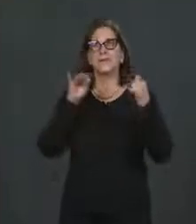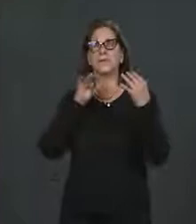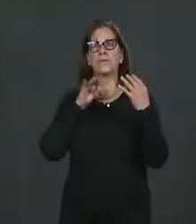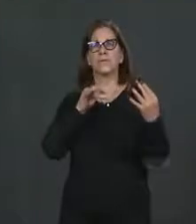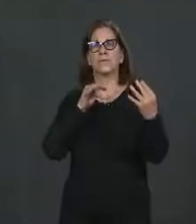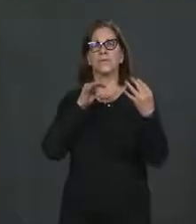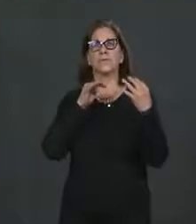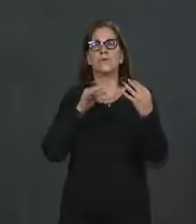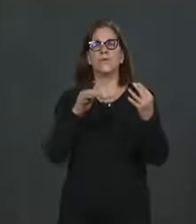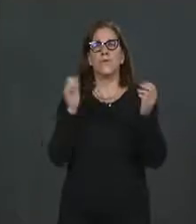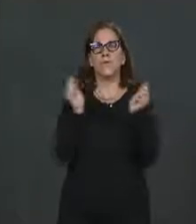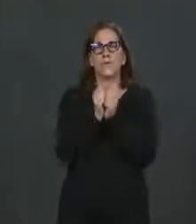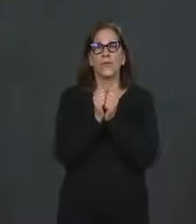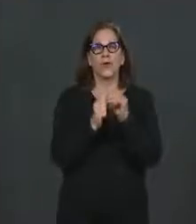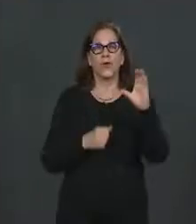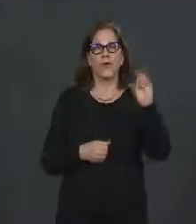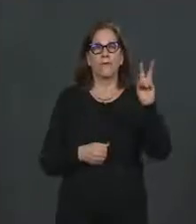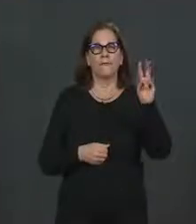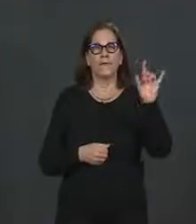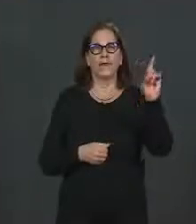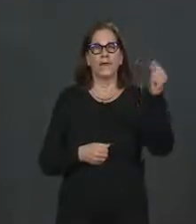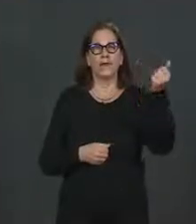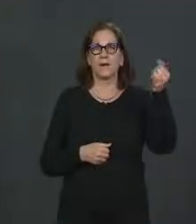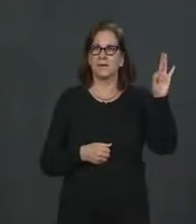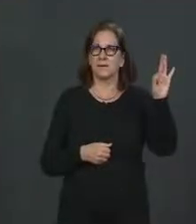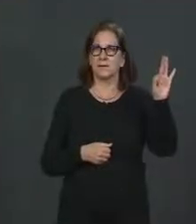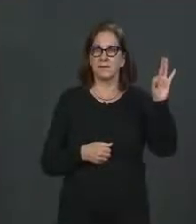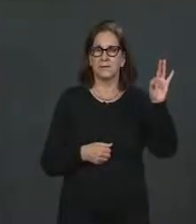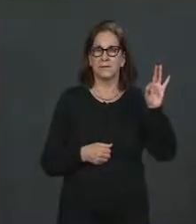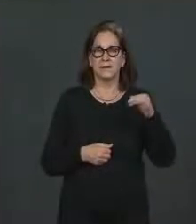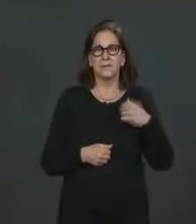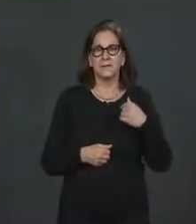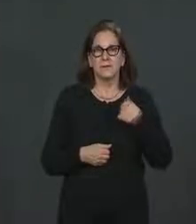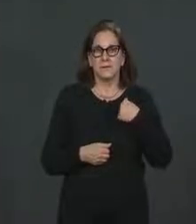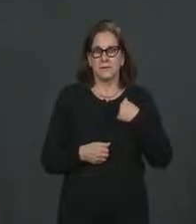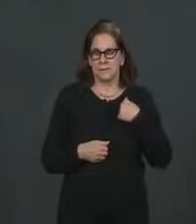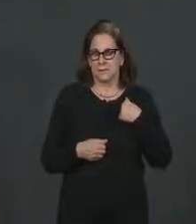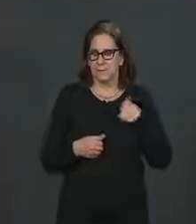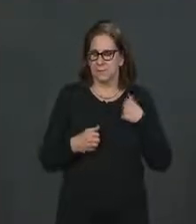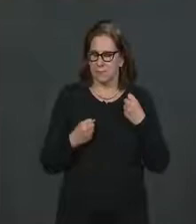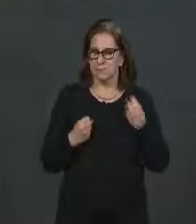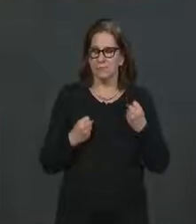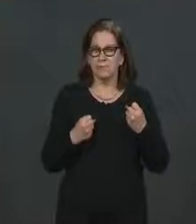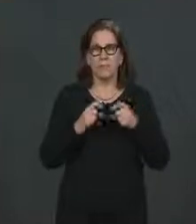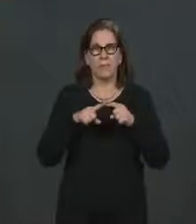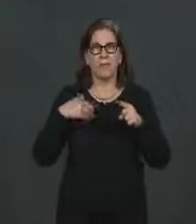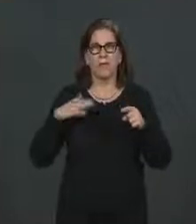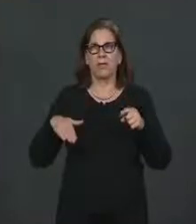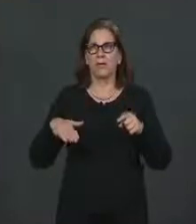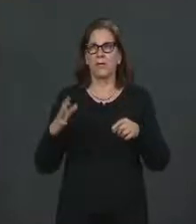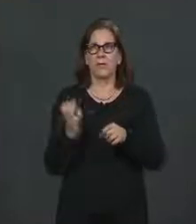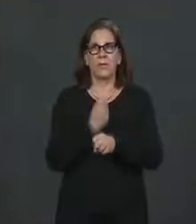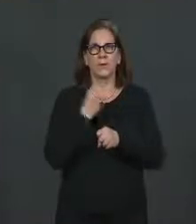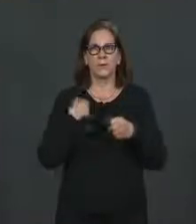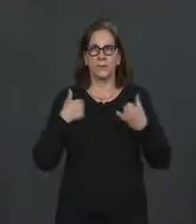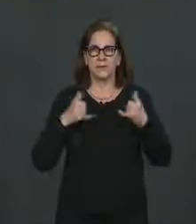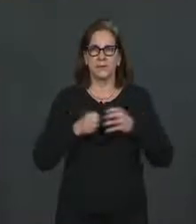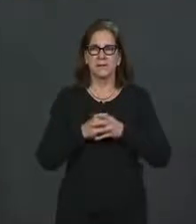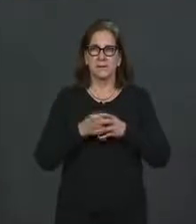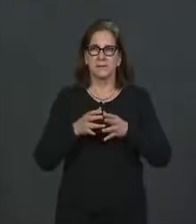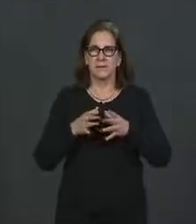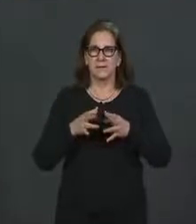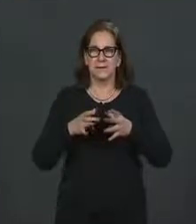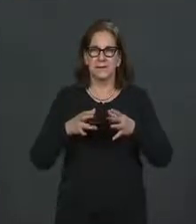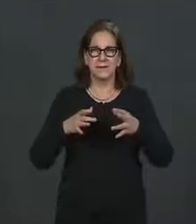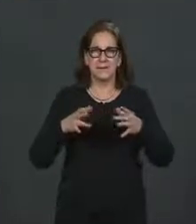this war is far from won. Together we have so much to be proud of in the past 3 weeks, past more than 3 weeks,